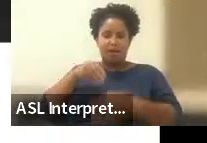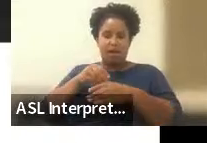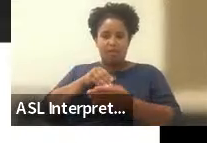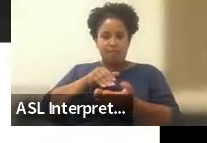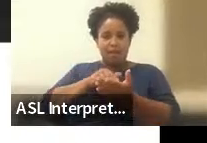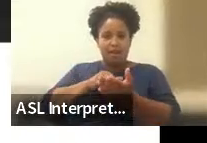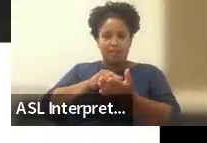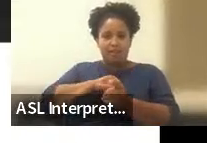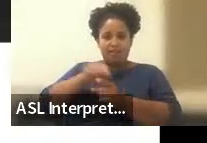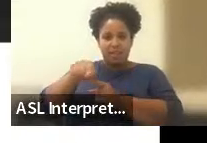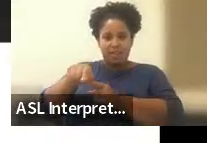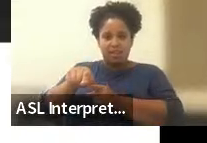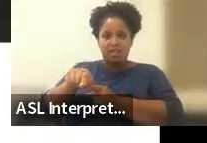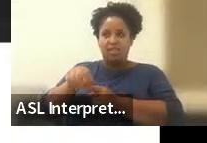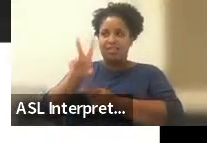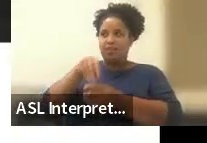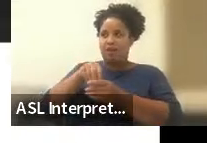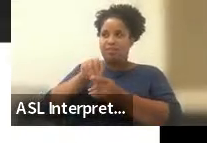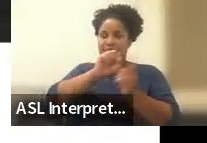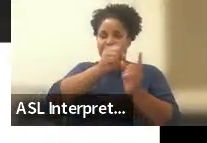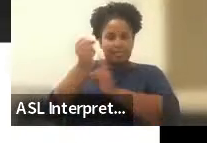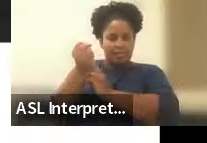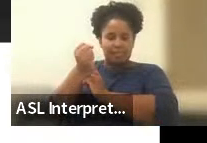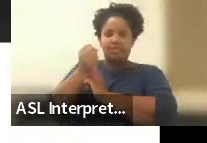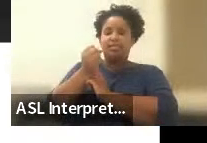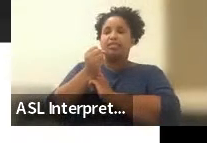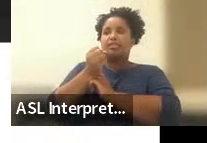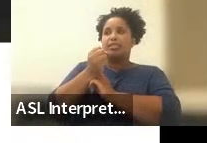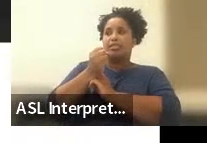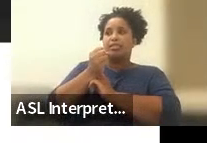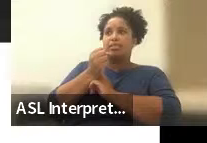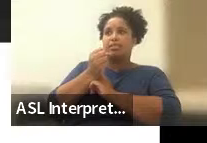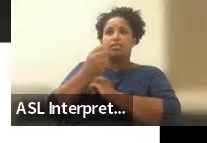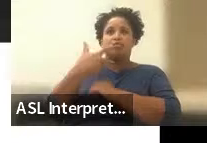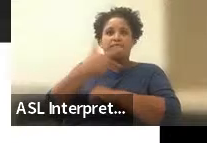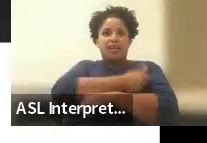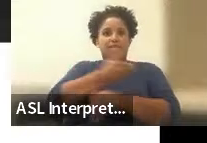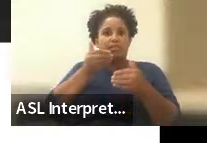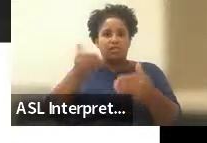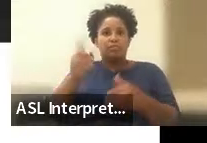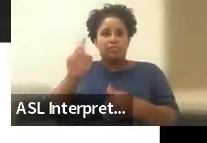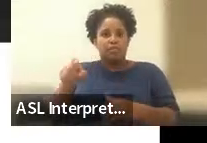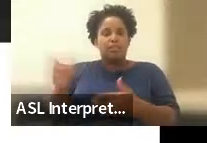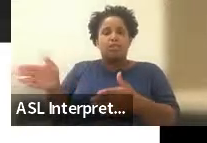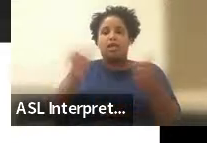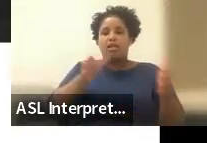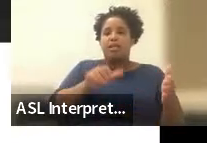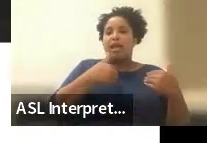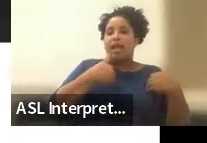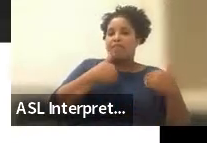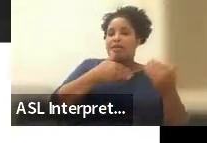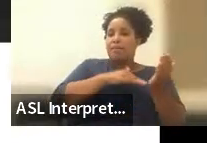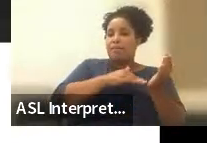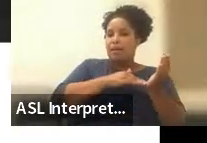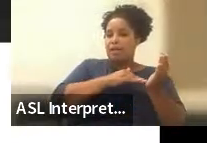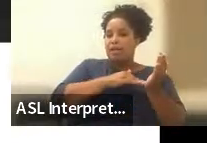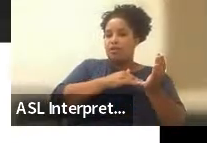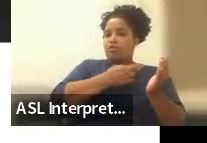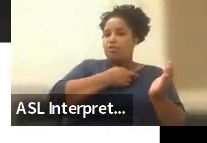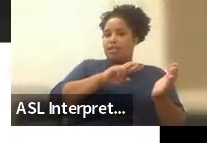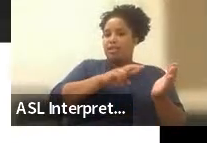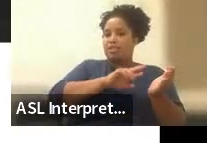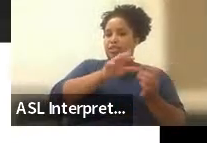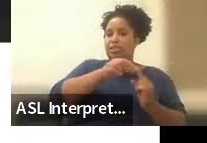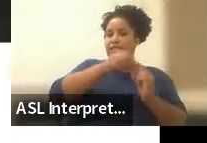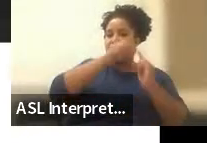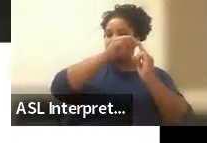or in these settings to take the vaccine, and on the other, if they have a medical or religious